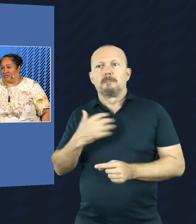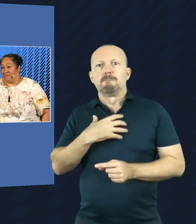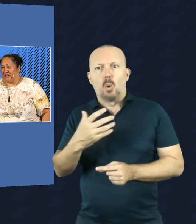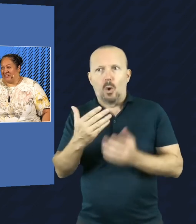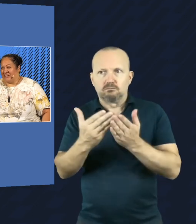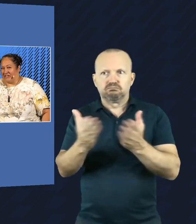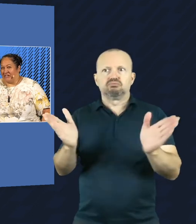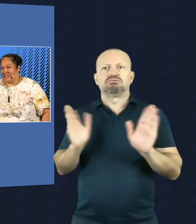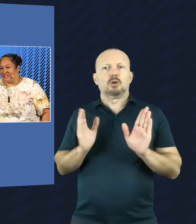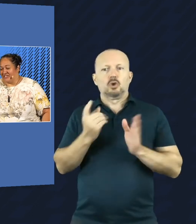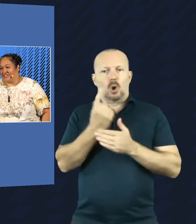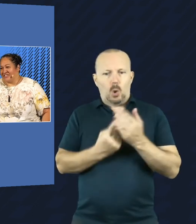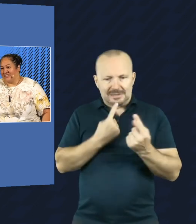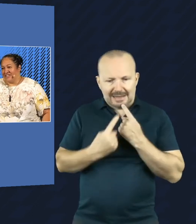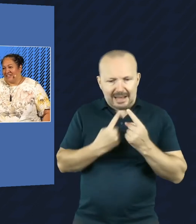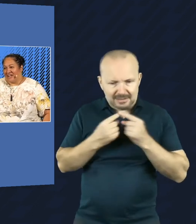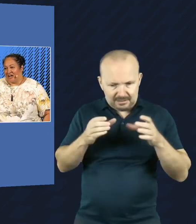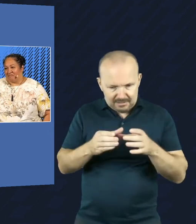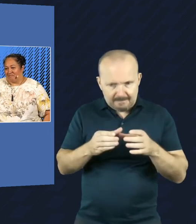from Te Ao Māori. I know that it is.